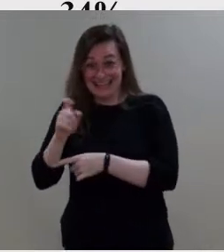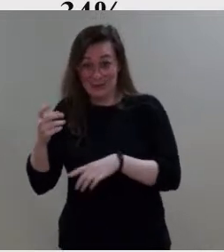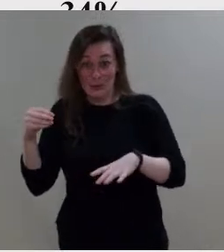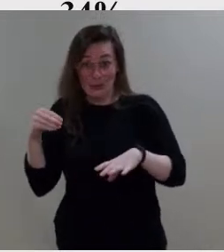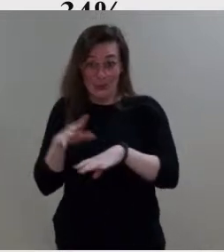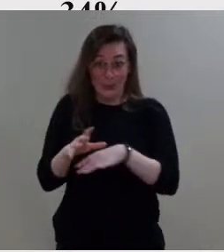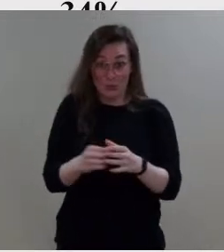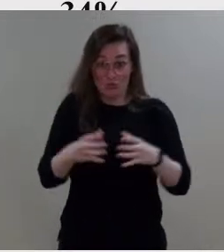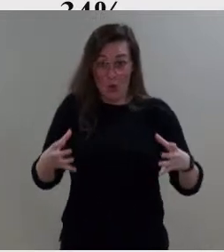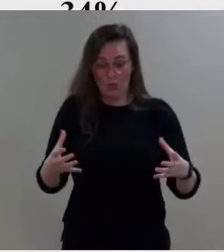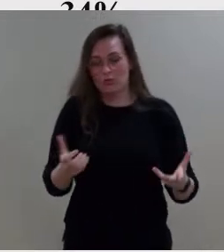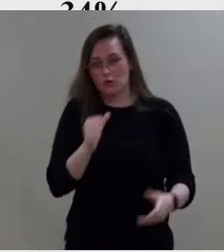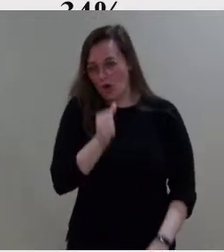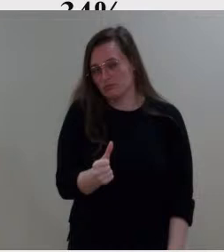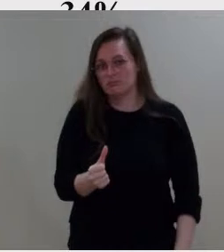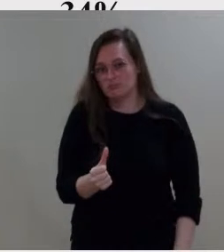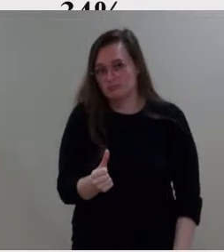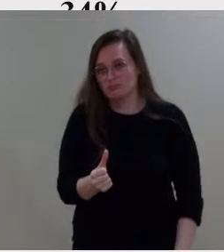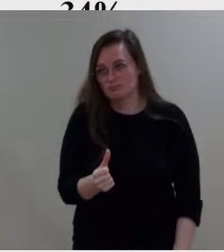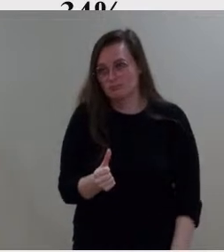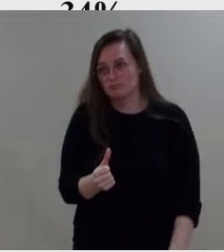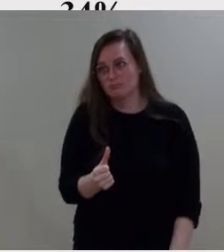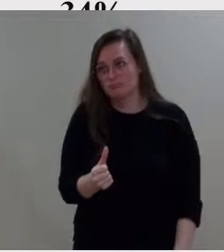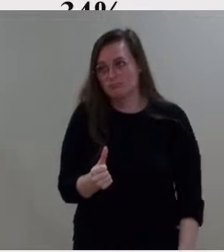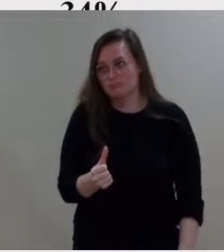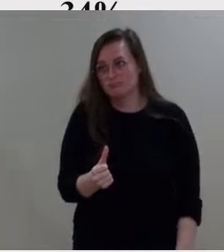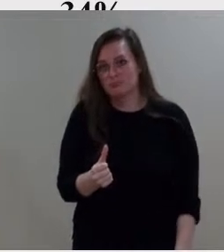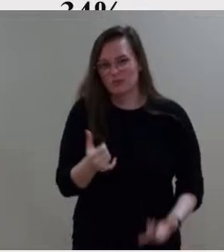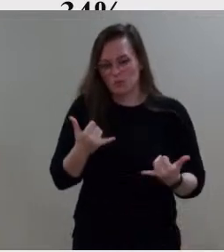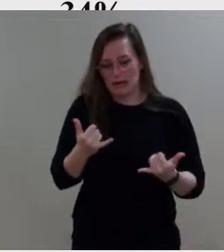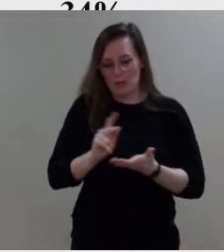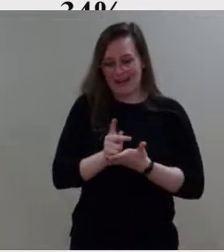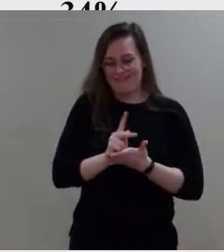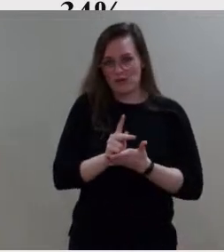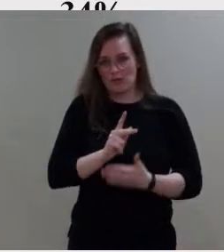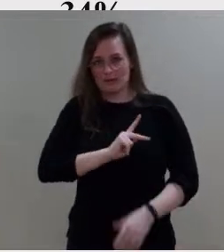Wolfville, even though both Kentville and Kings County do not have a deed-transfer tax.